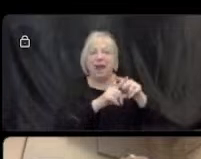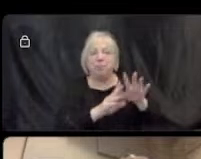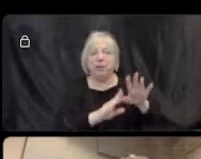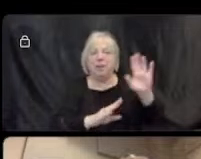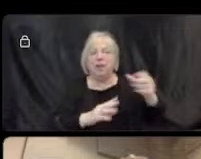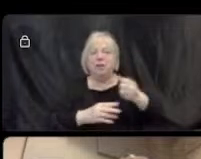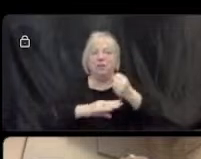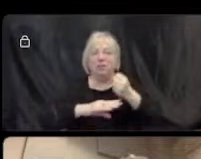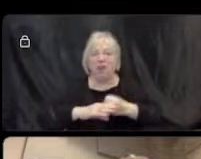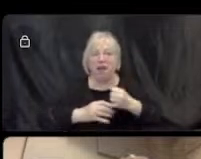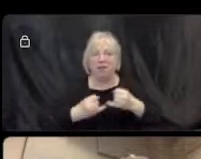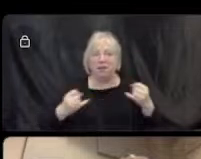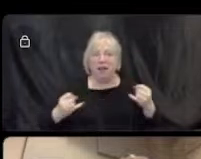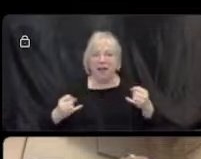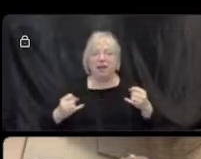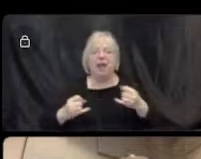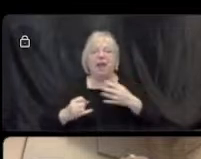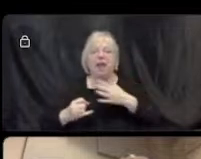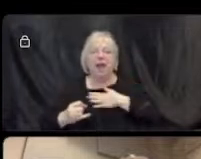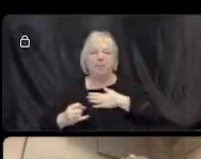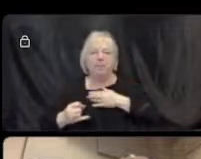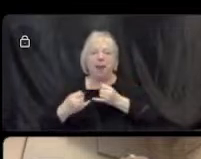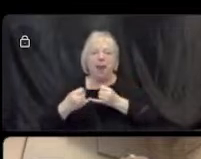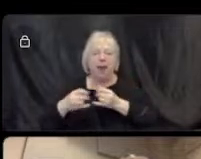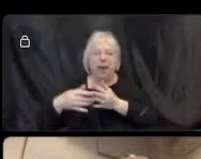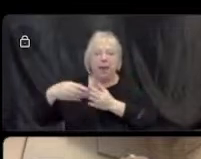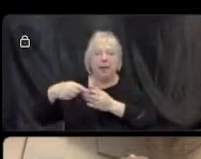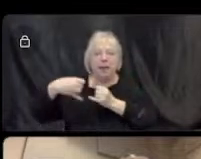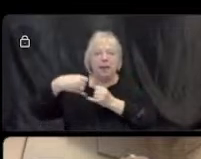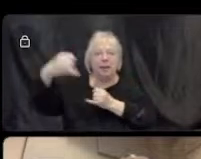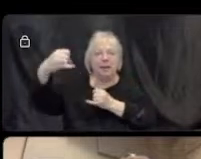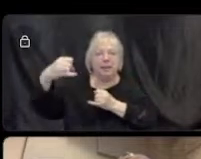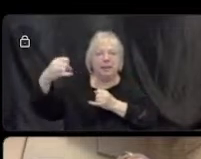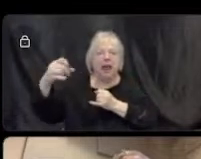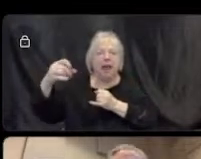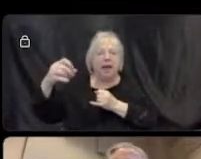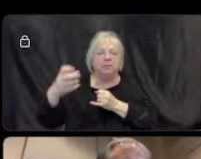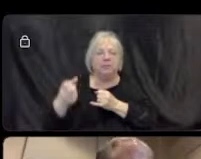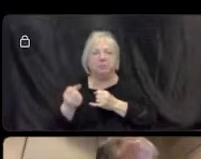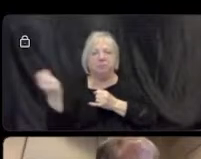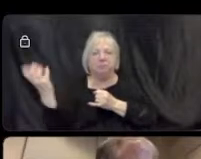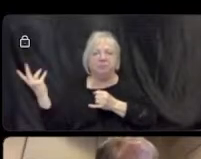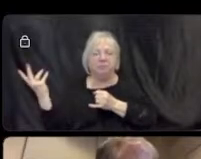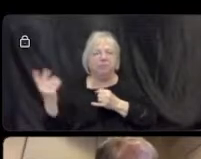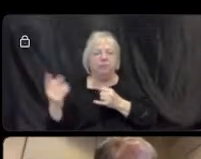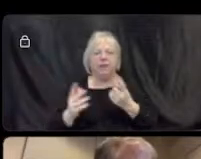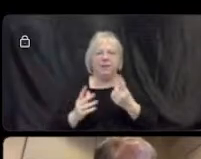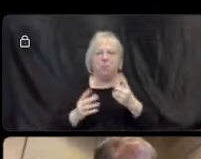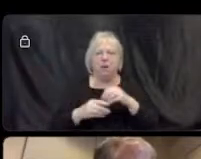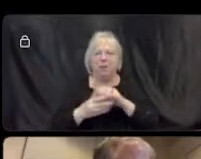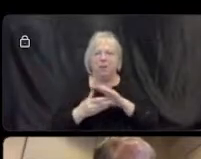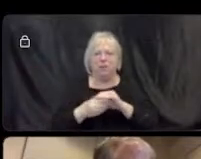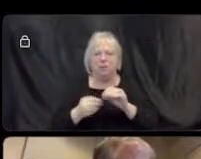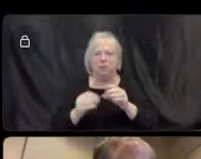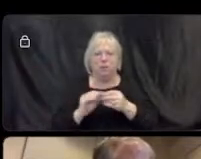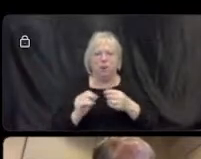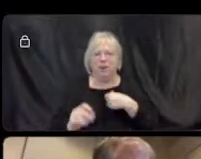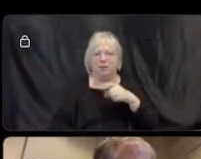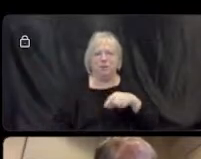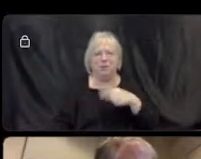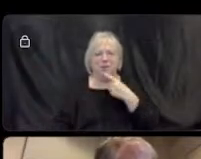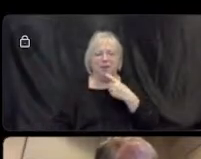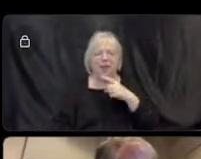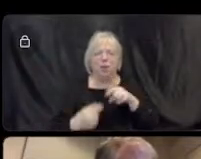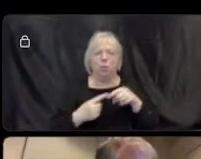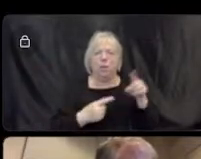I removed the ones off of my line. And somewhere in this story, I ought to say that when they